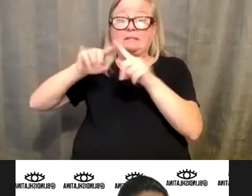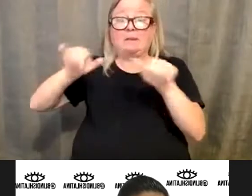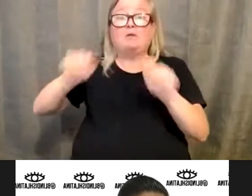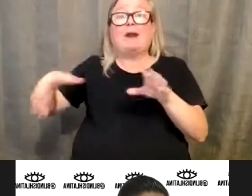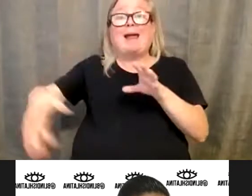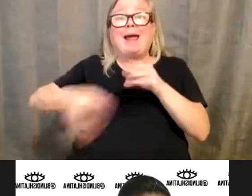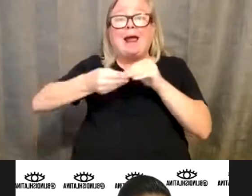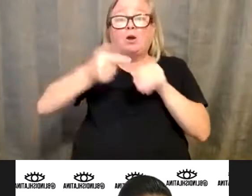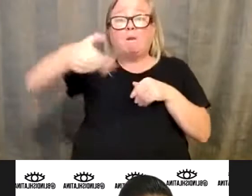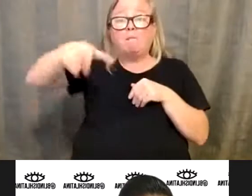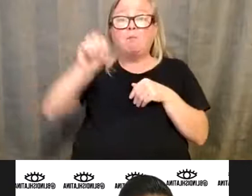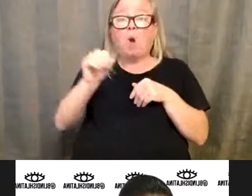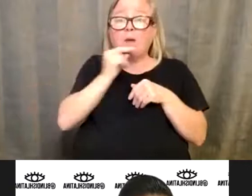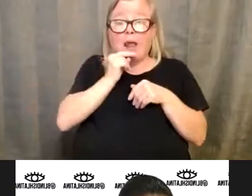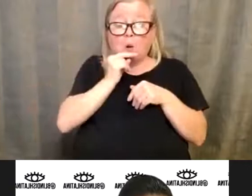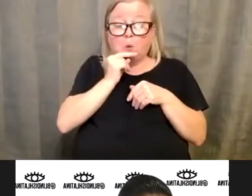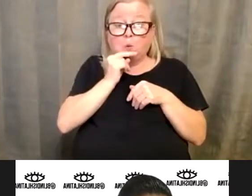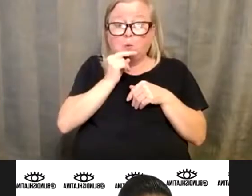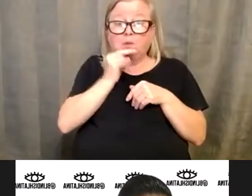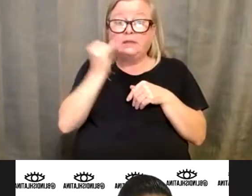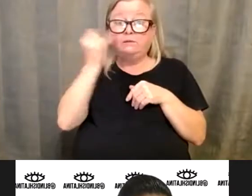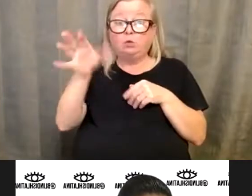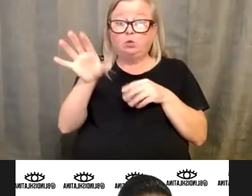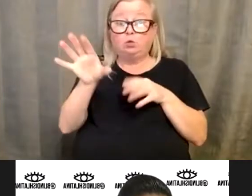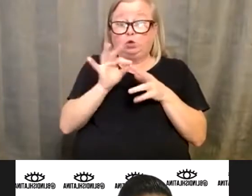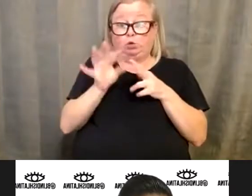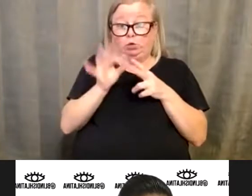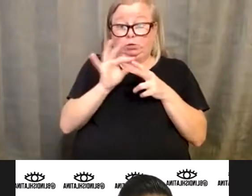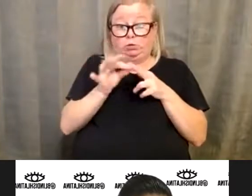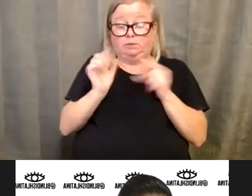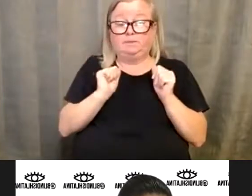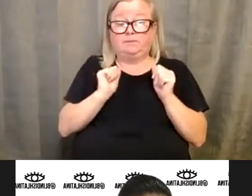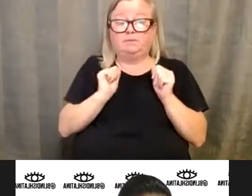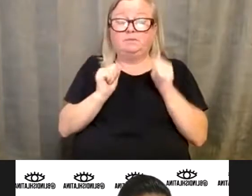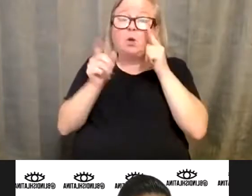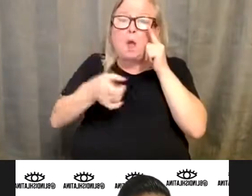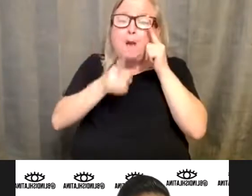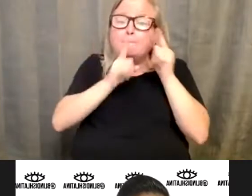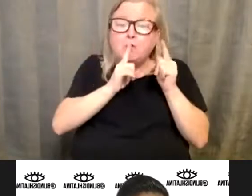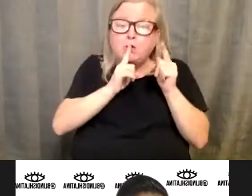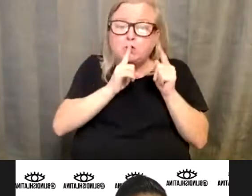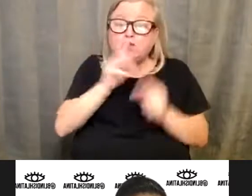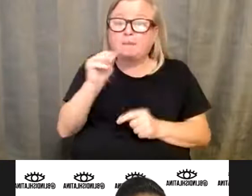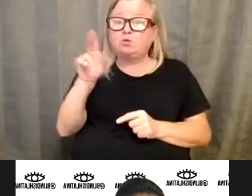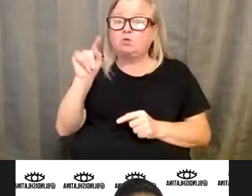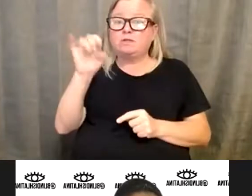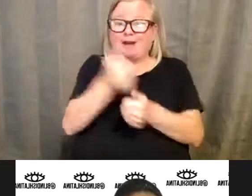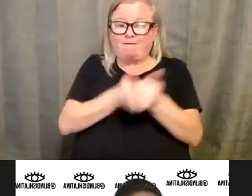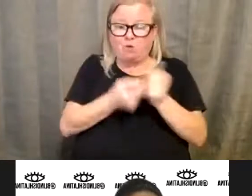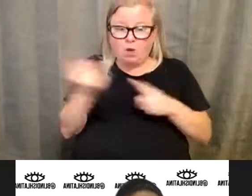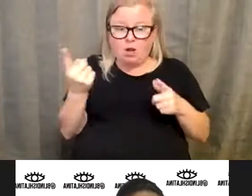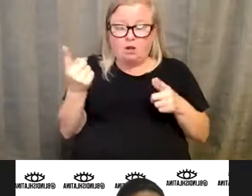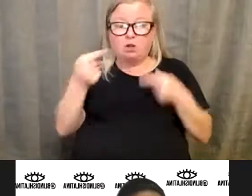your pronouns if you so choose. We are going to mute everyone during the formal presentations except for